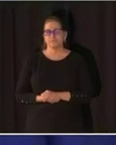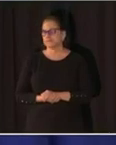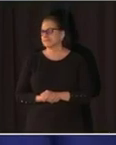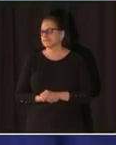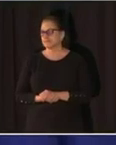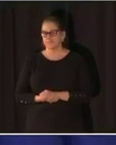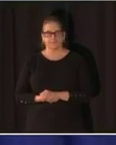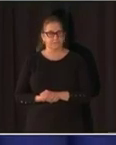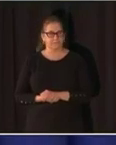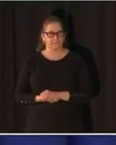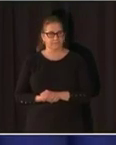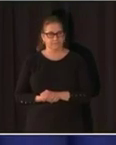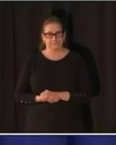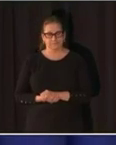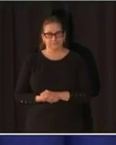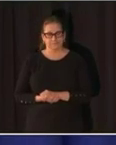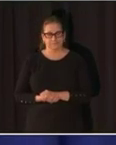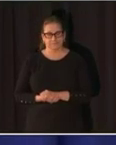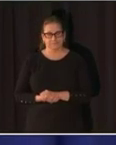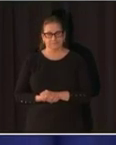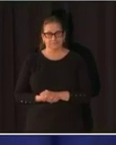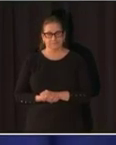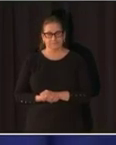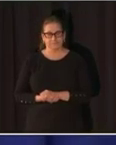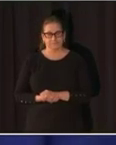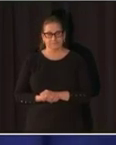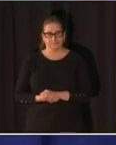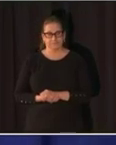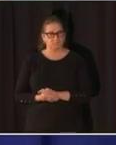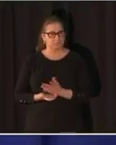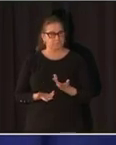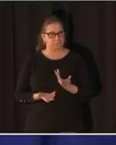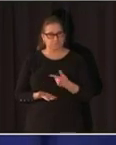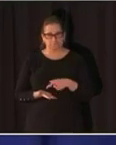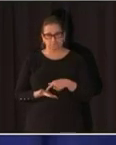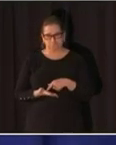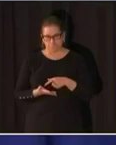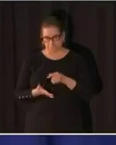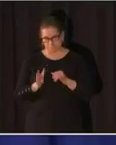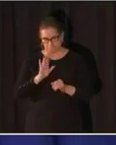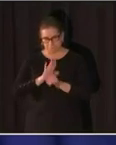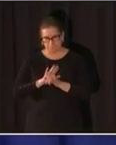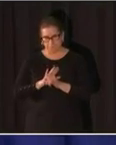I don't know that we listed the number of deaths related to nursing homes. So what are you talking about?